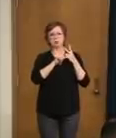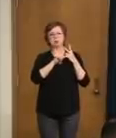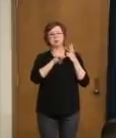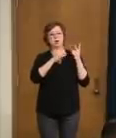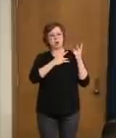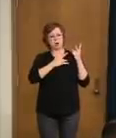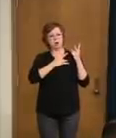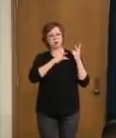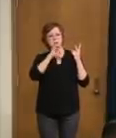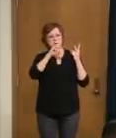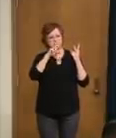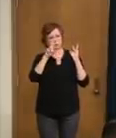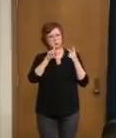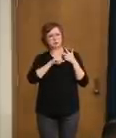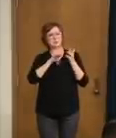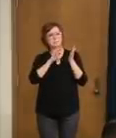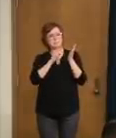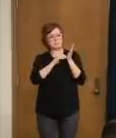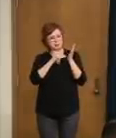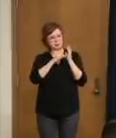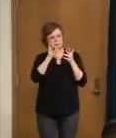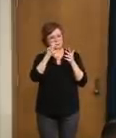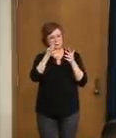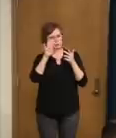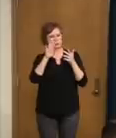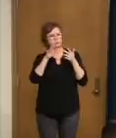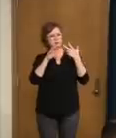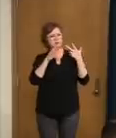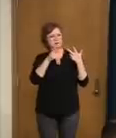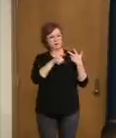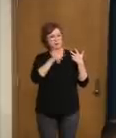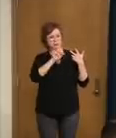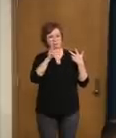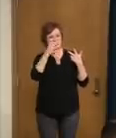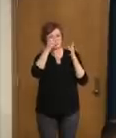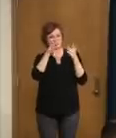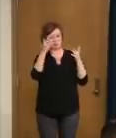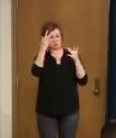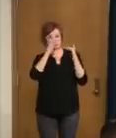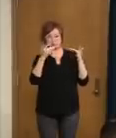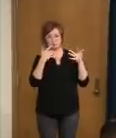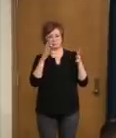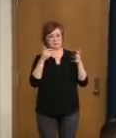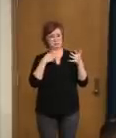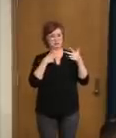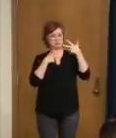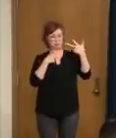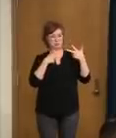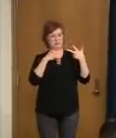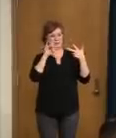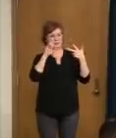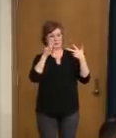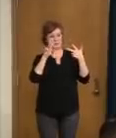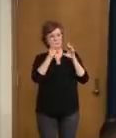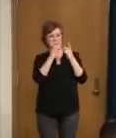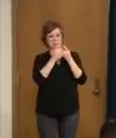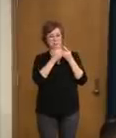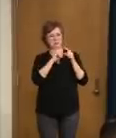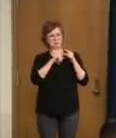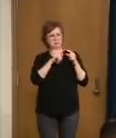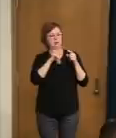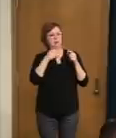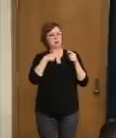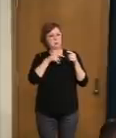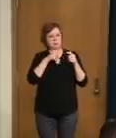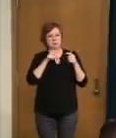then a medical ICU. So there's flexibility in that and how we use those beds and repurpose them for both critical care patients